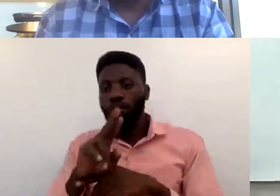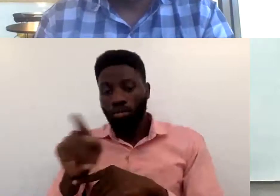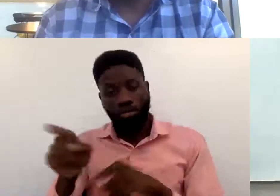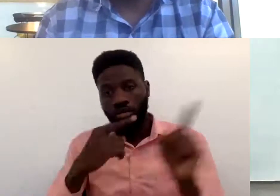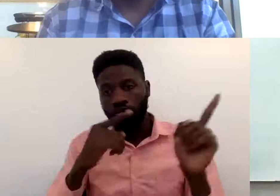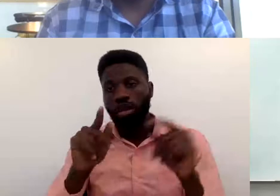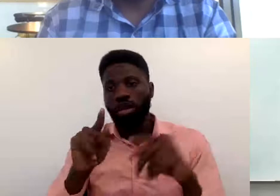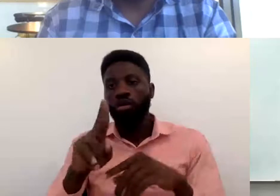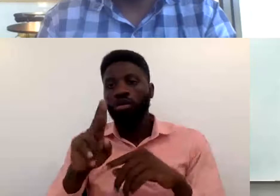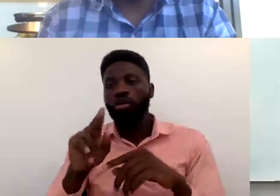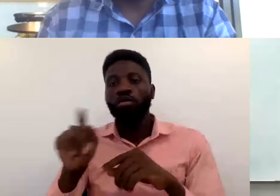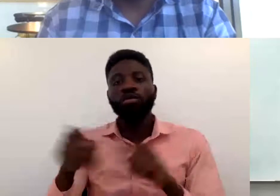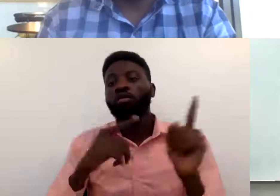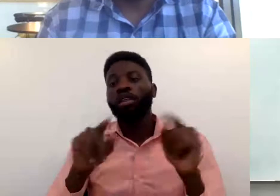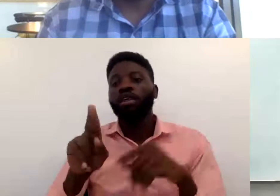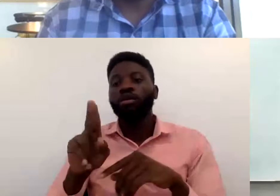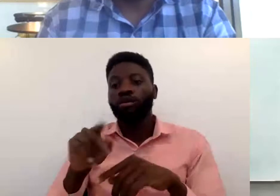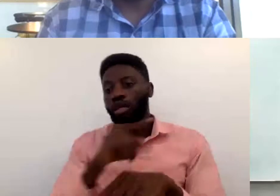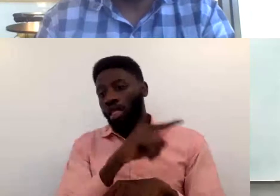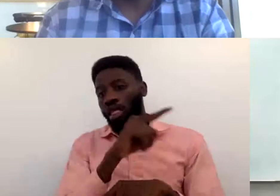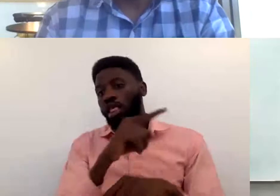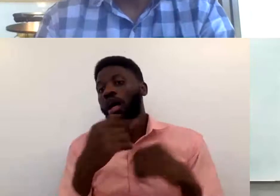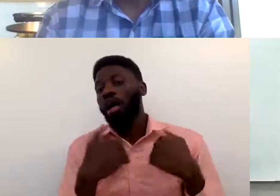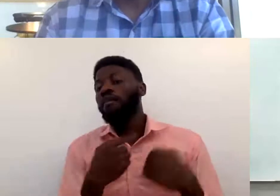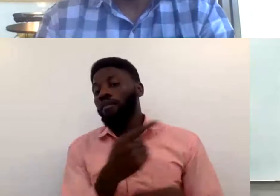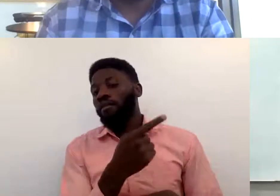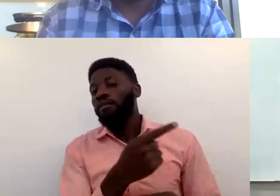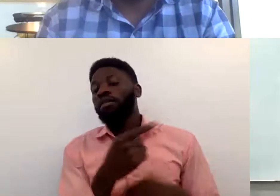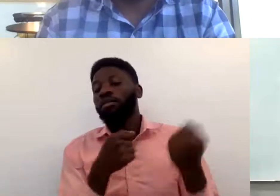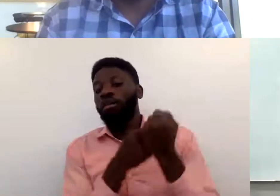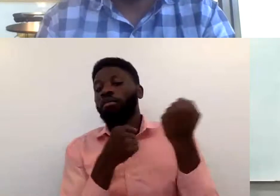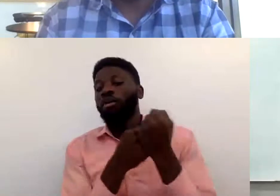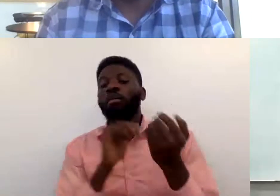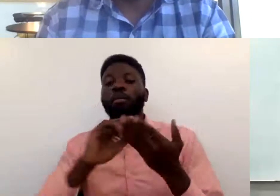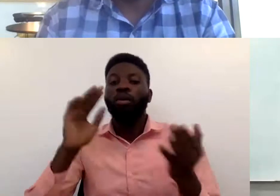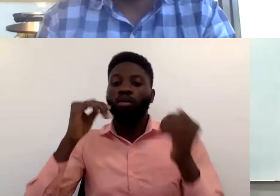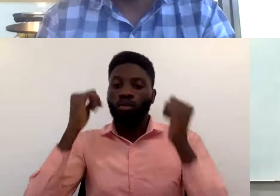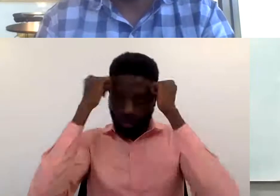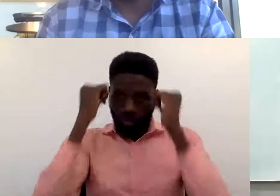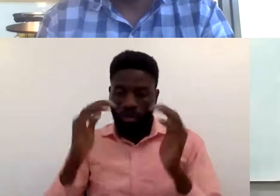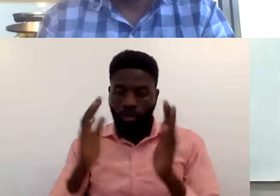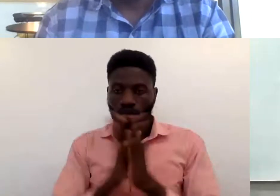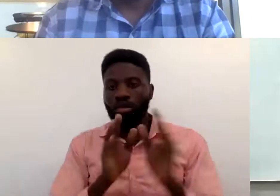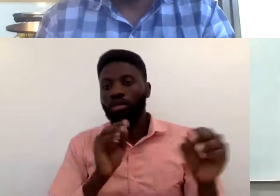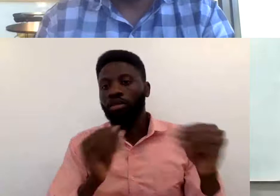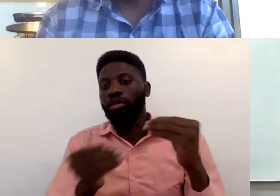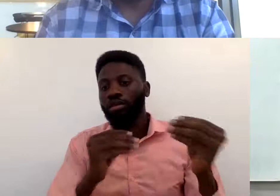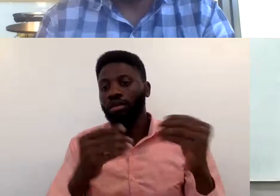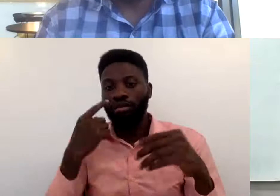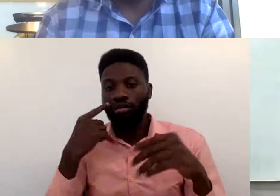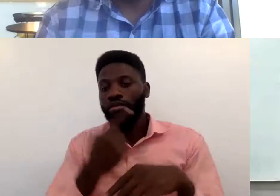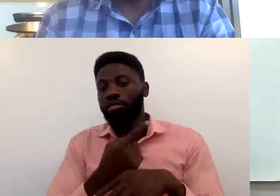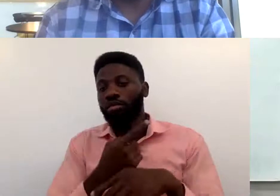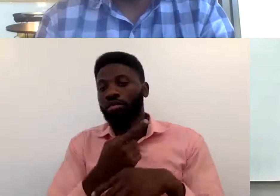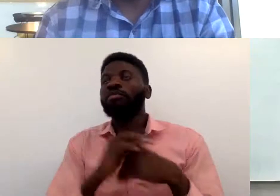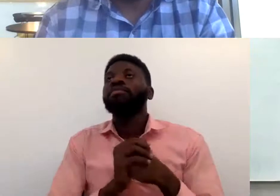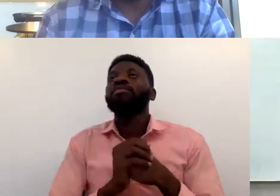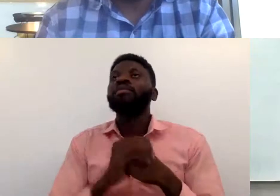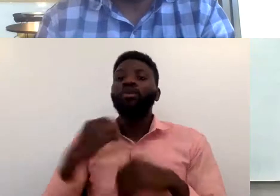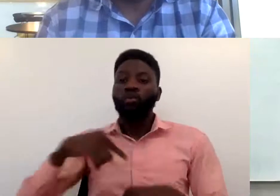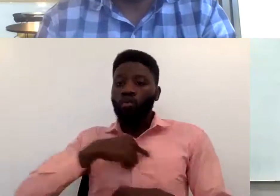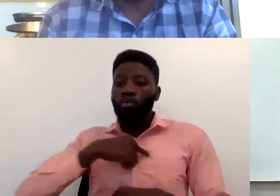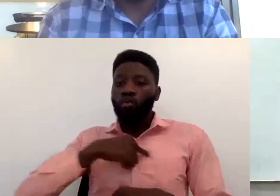KU. That's where they support more students who want to enroll into the university. We don't